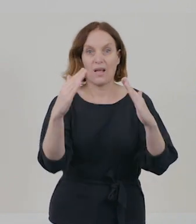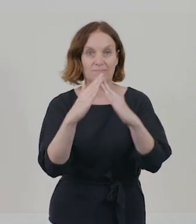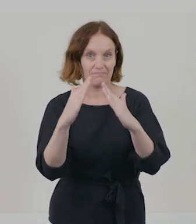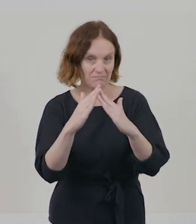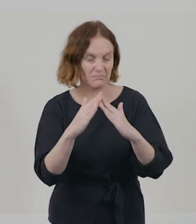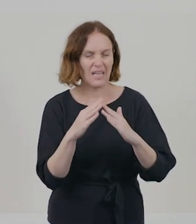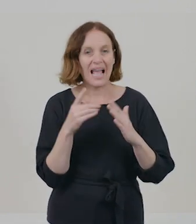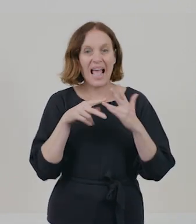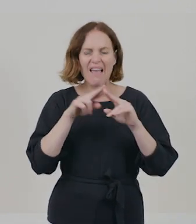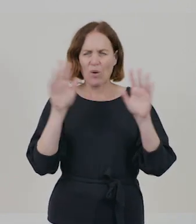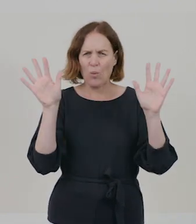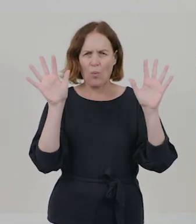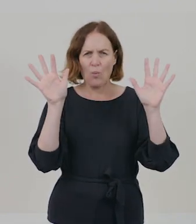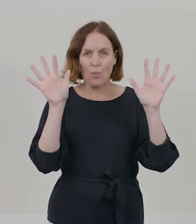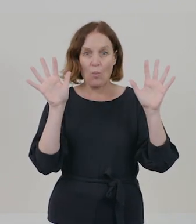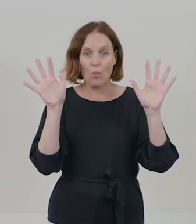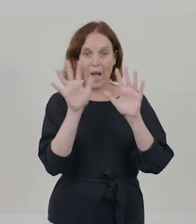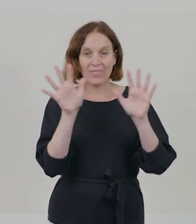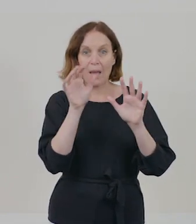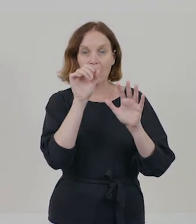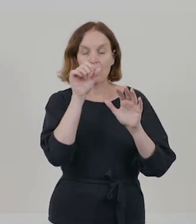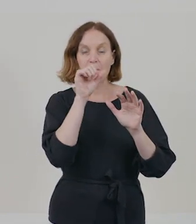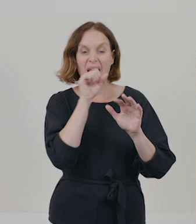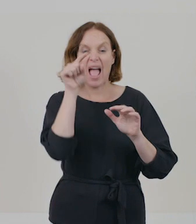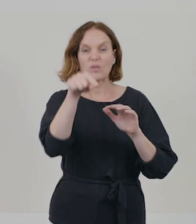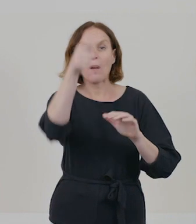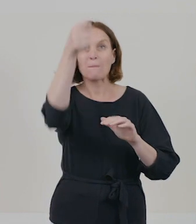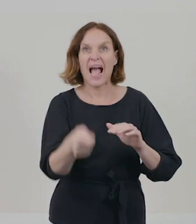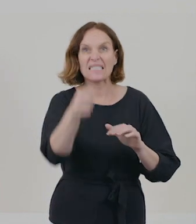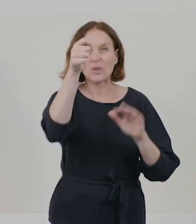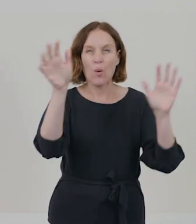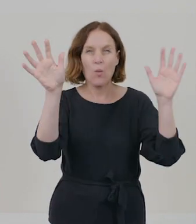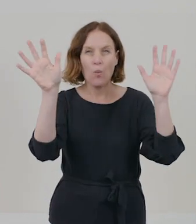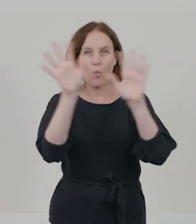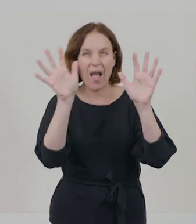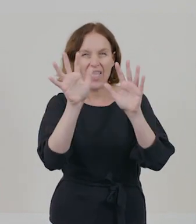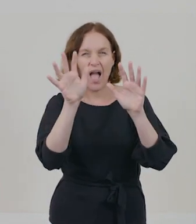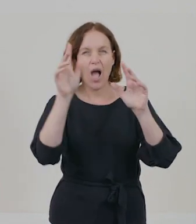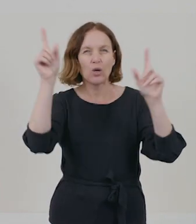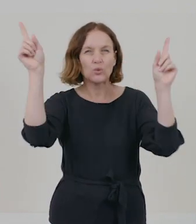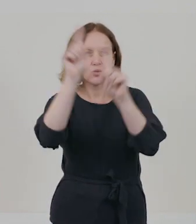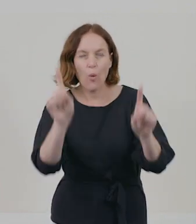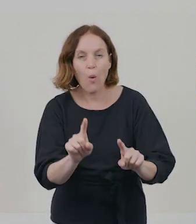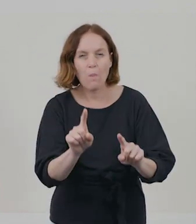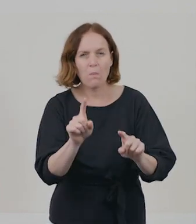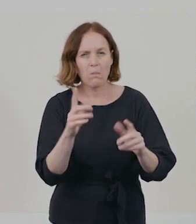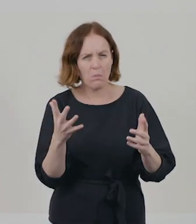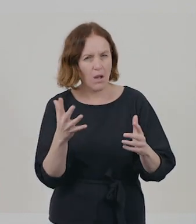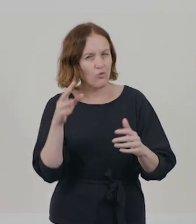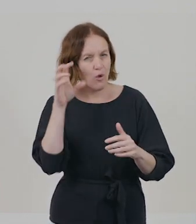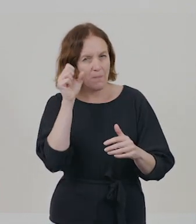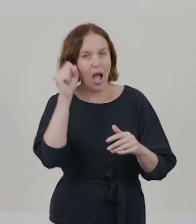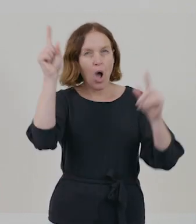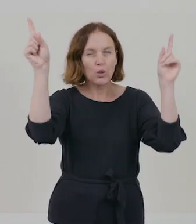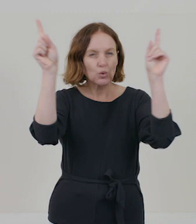how the weather would affect a painter who is on the outside of a building. What do you think would happen if it was stormy weather?